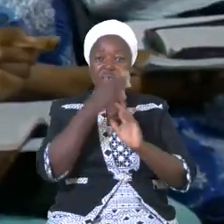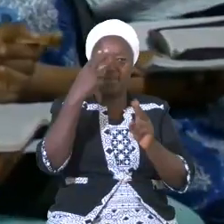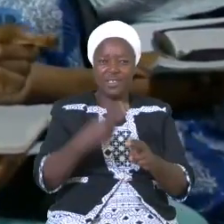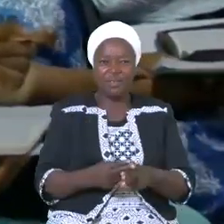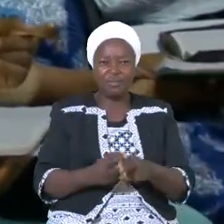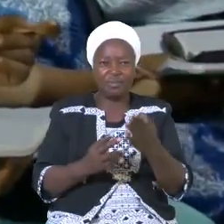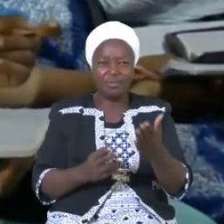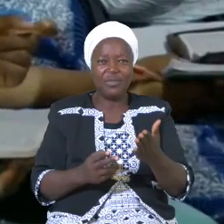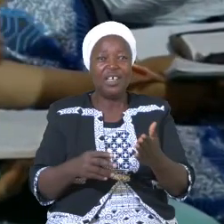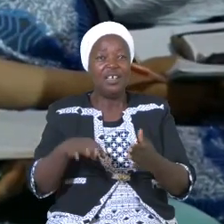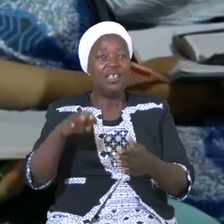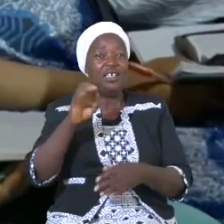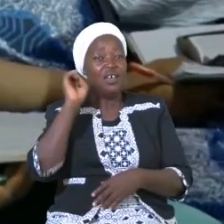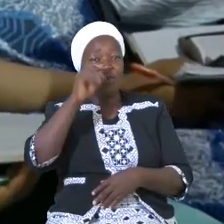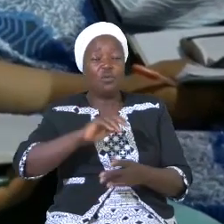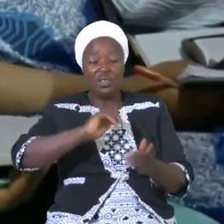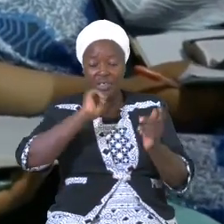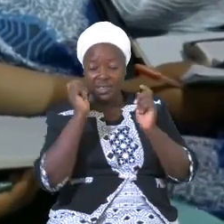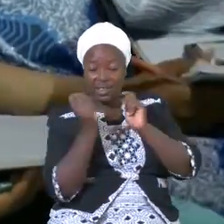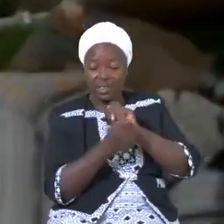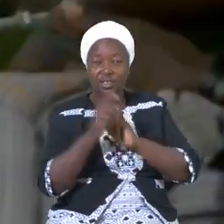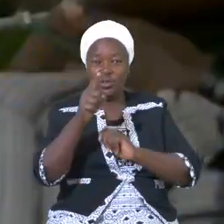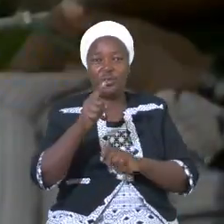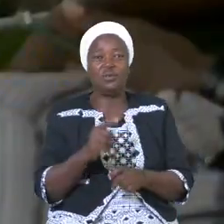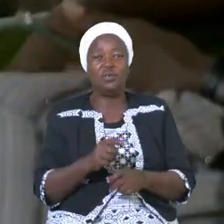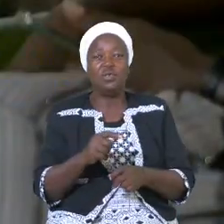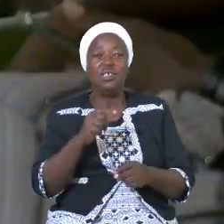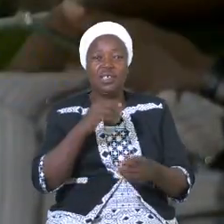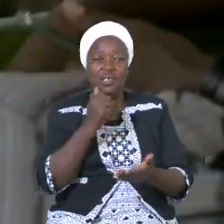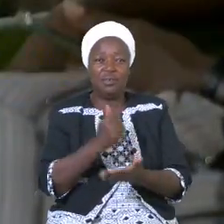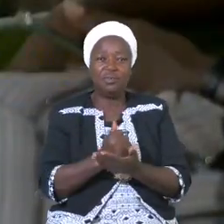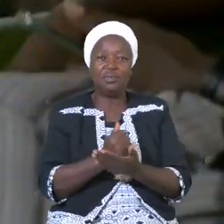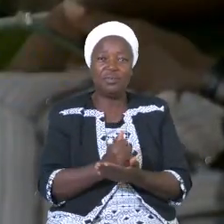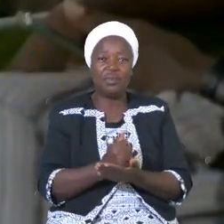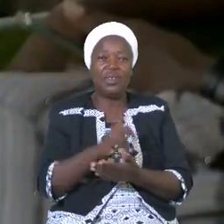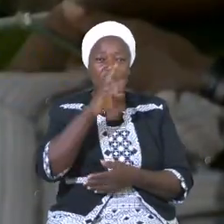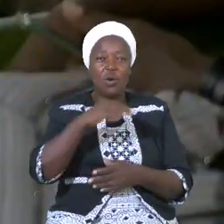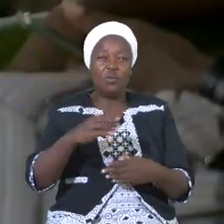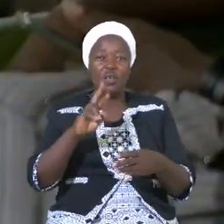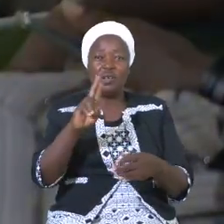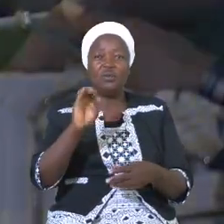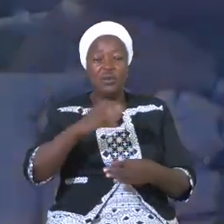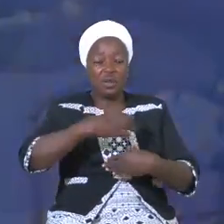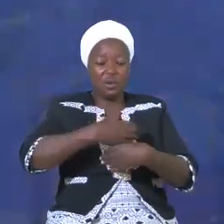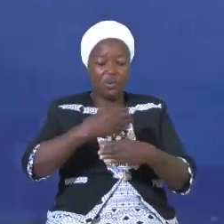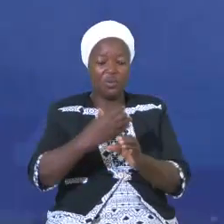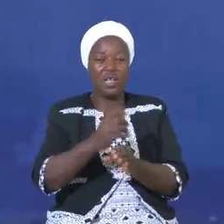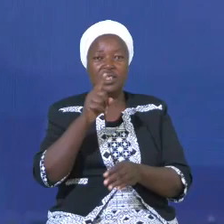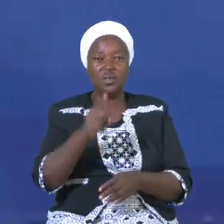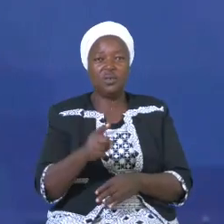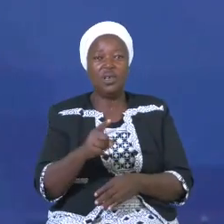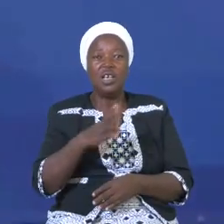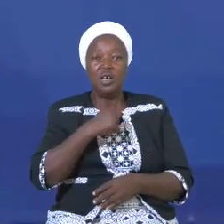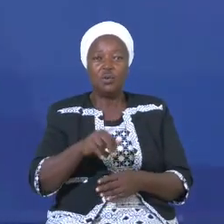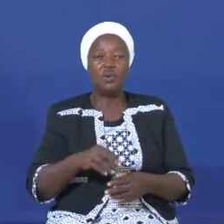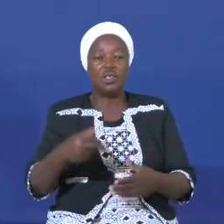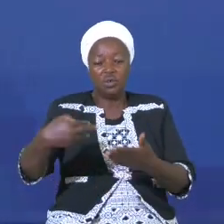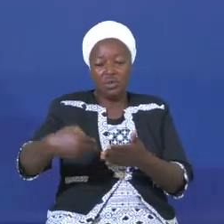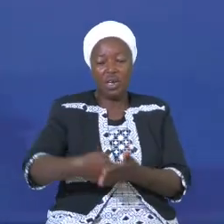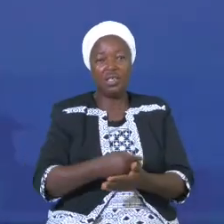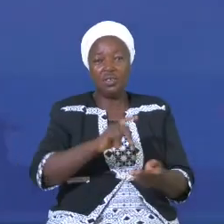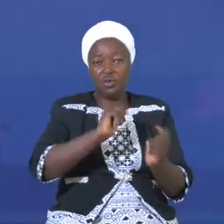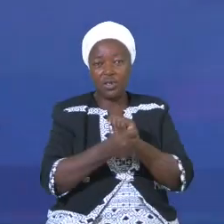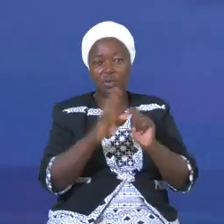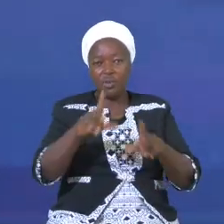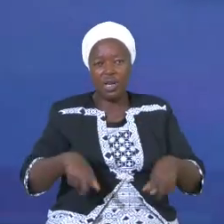it will refashion you give me another amen it will recreate you it will transform your life to be